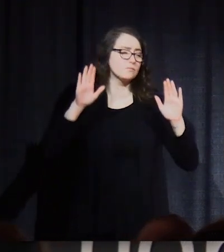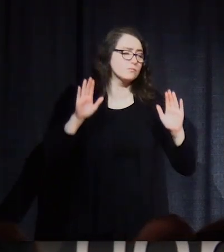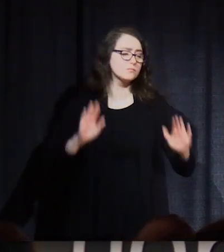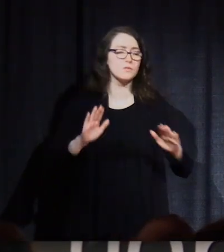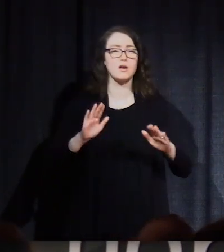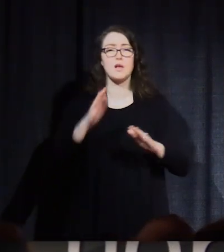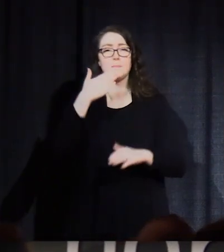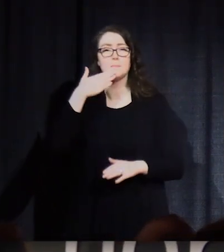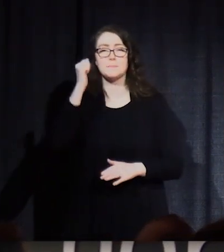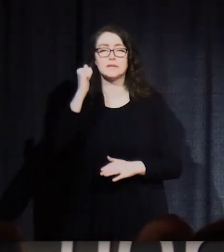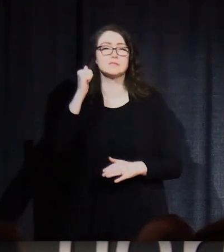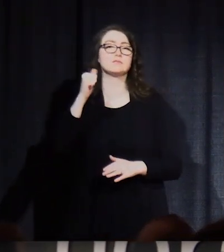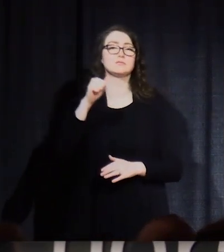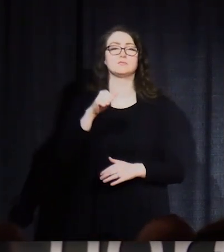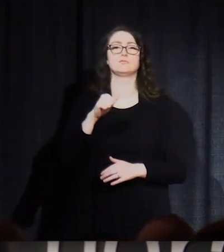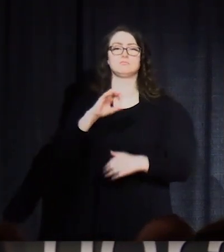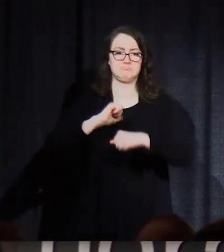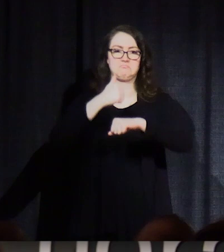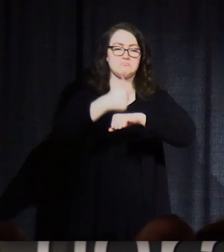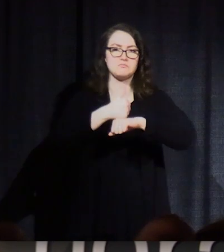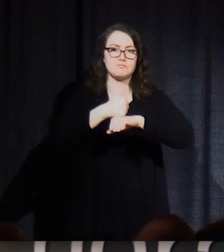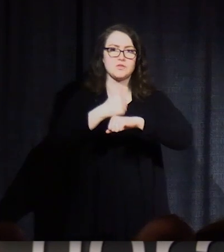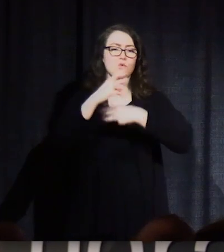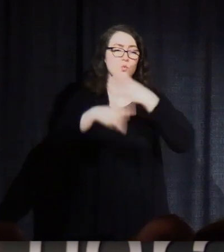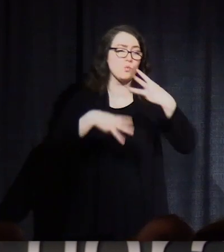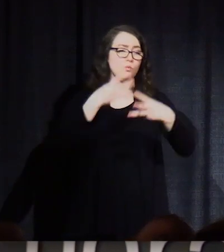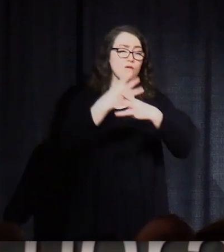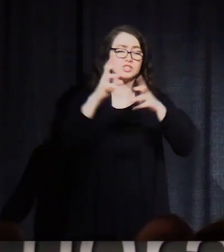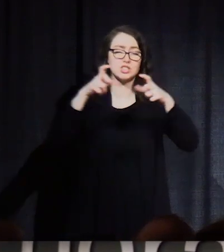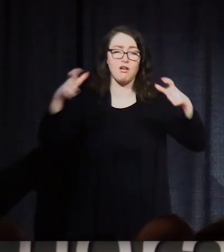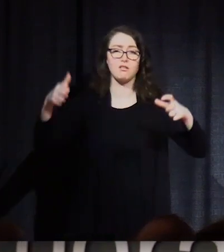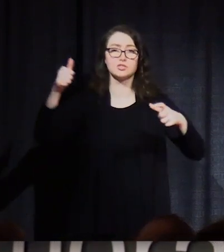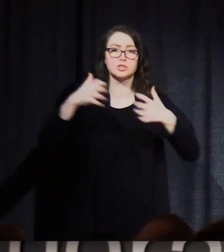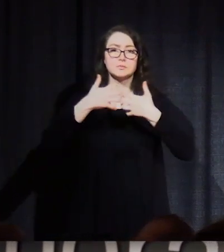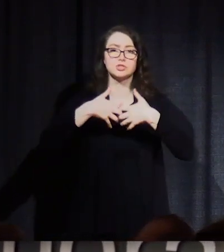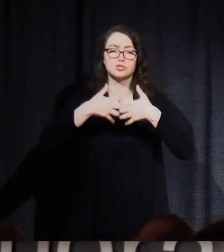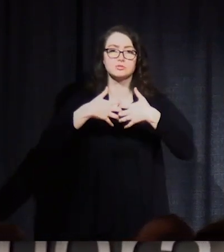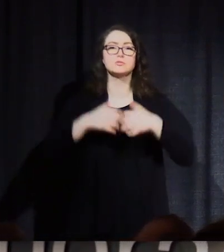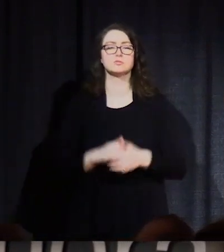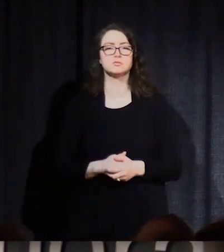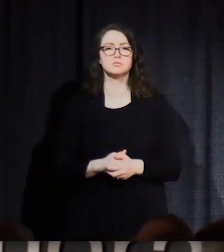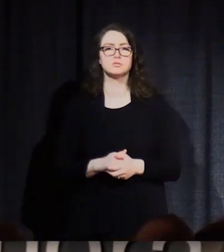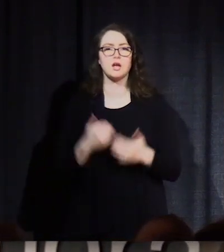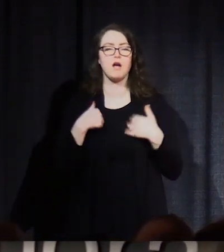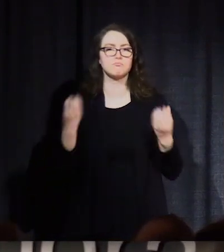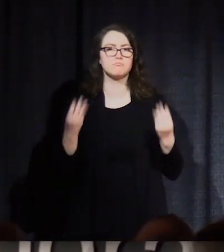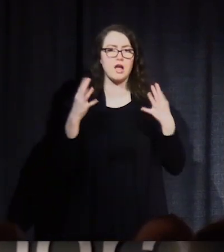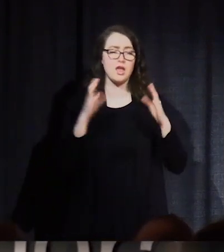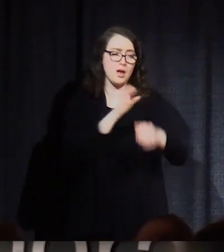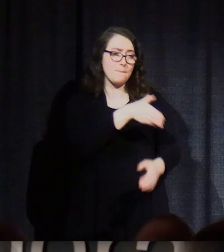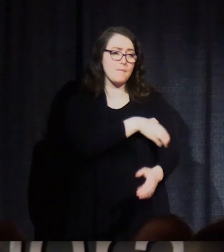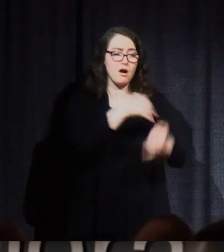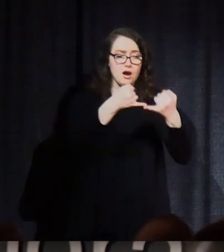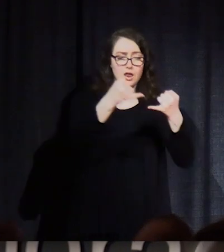the world's largest machine. Made up of nearly 7 million miles of power lines, the electric power system delivers the